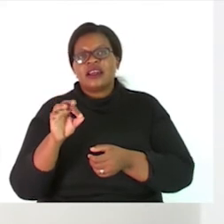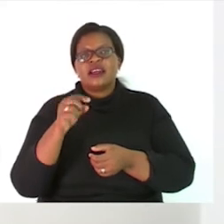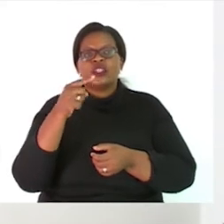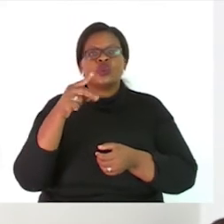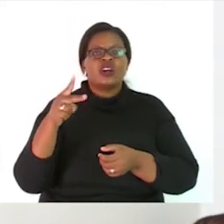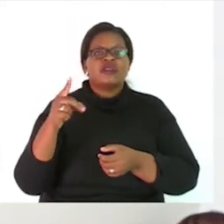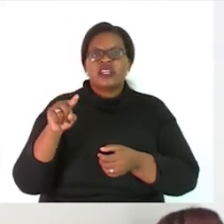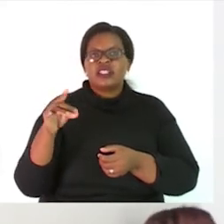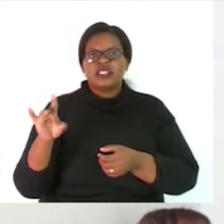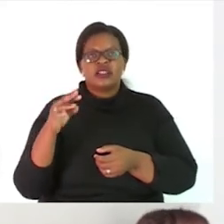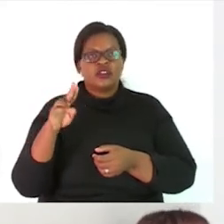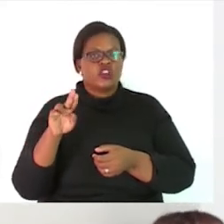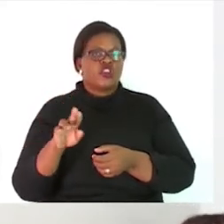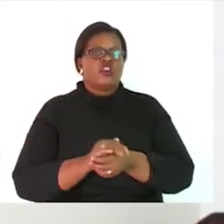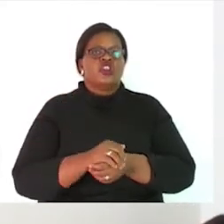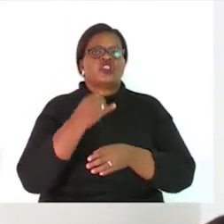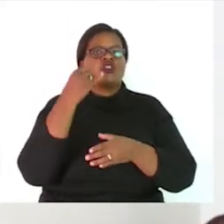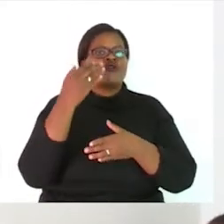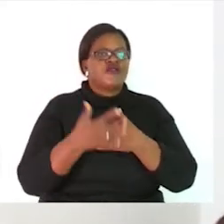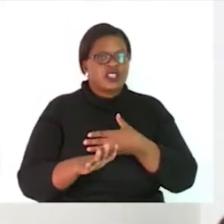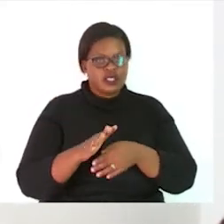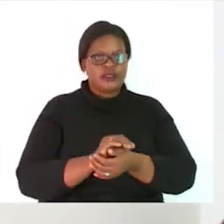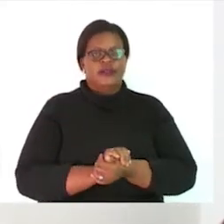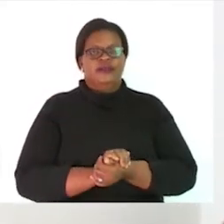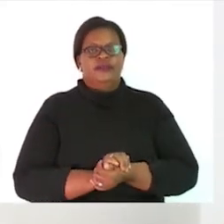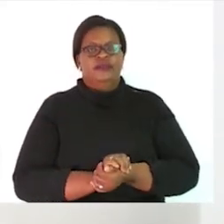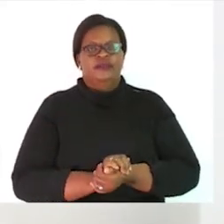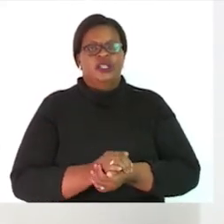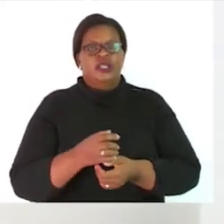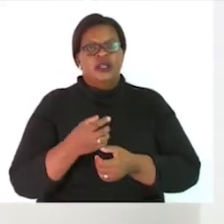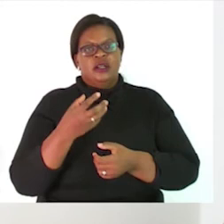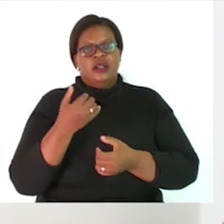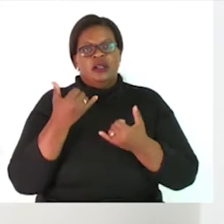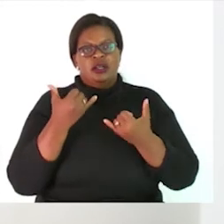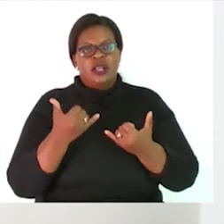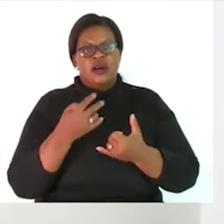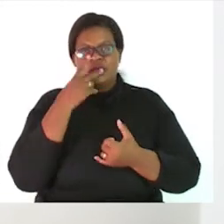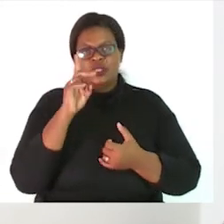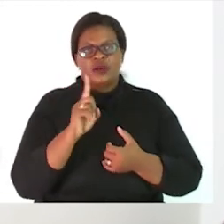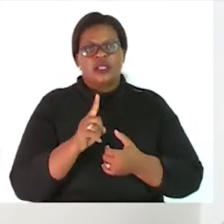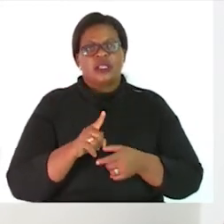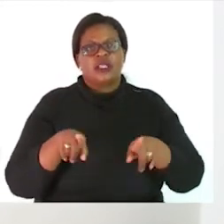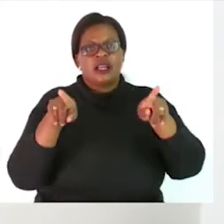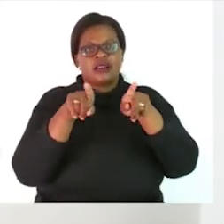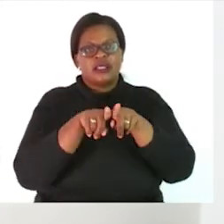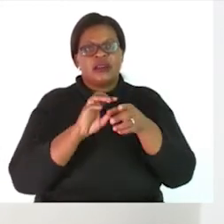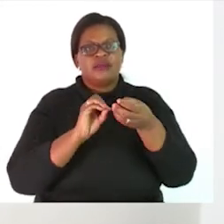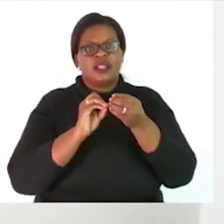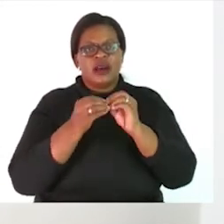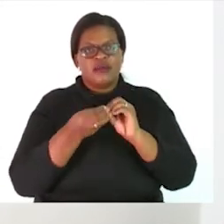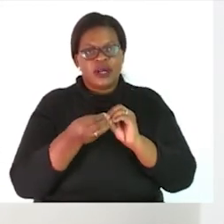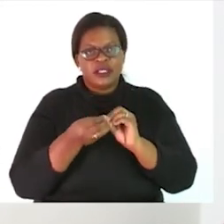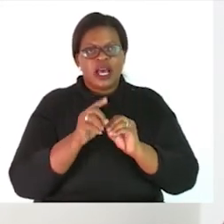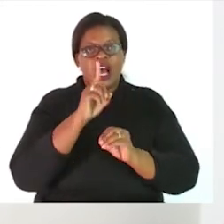other number? no. Right. So, what do we see? The common factors